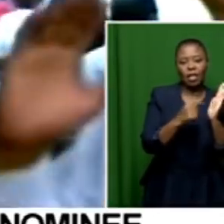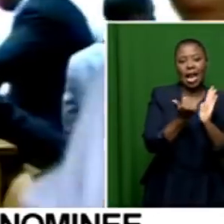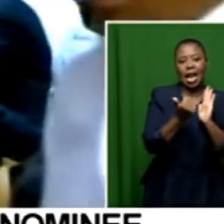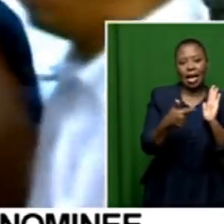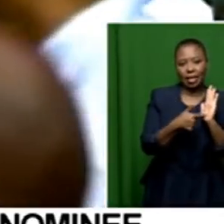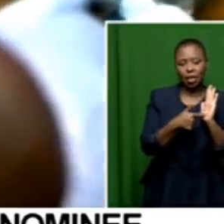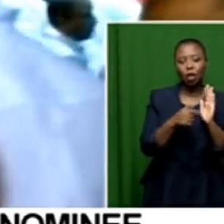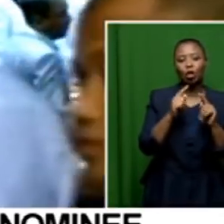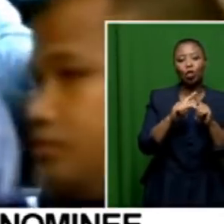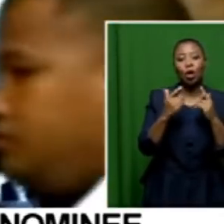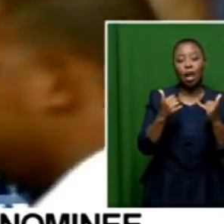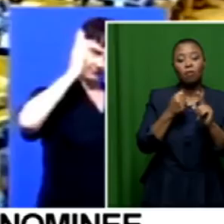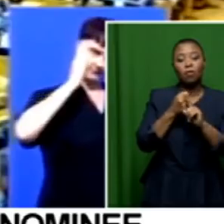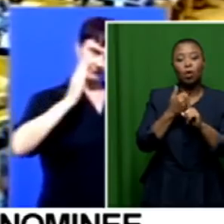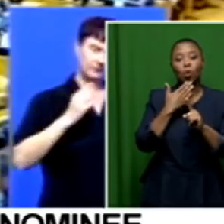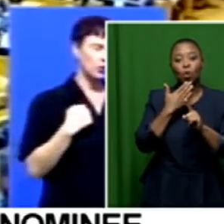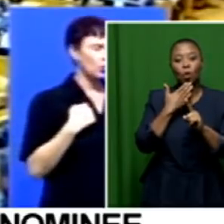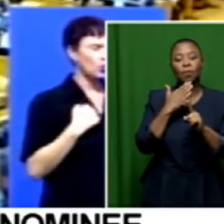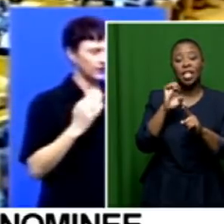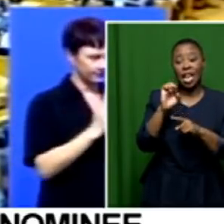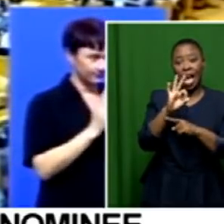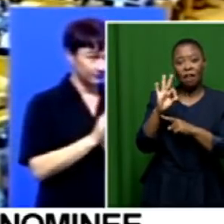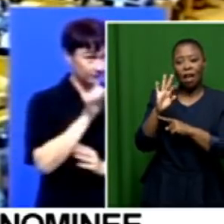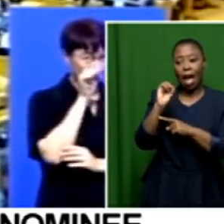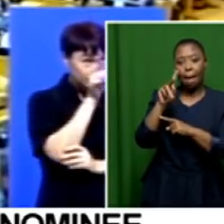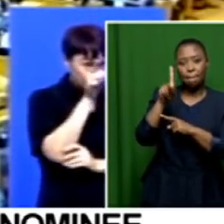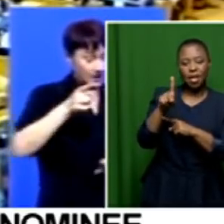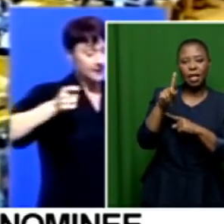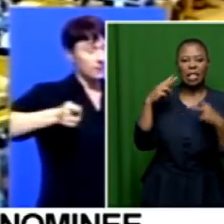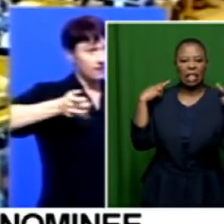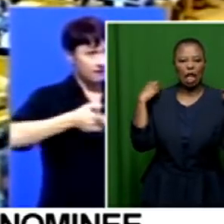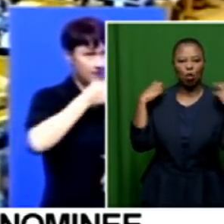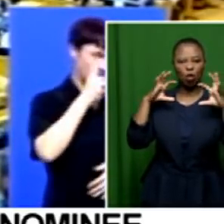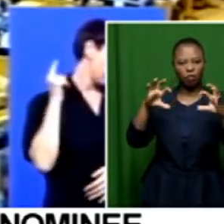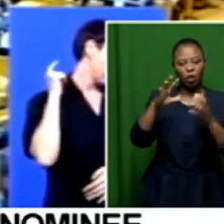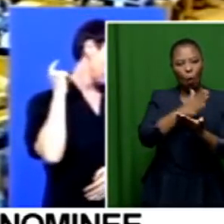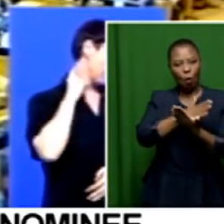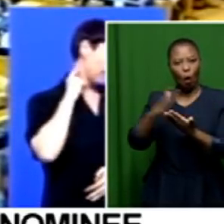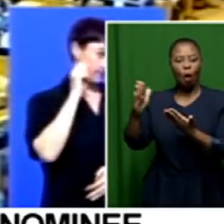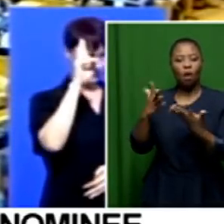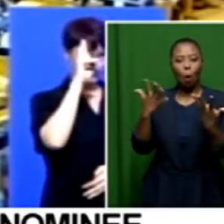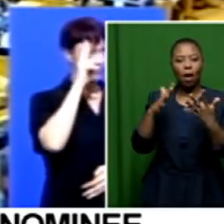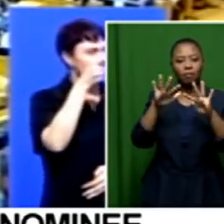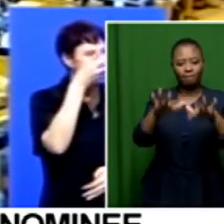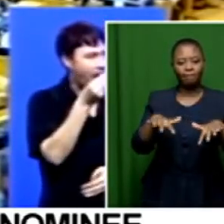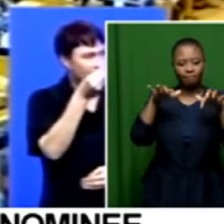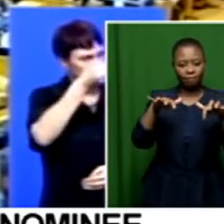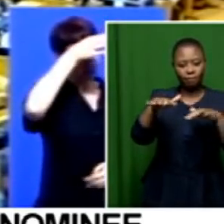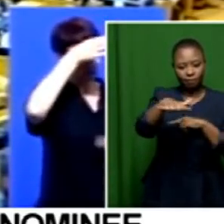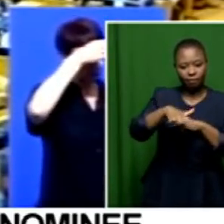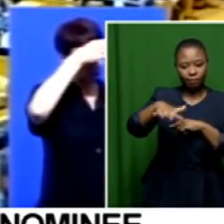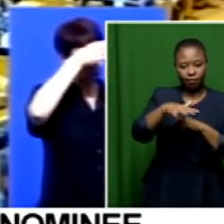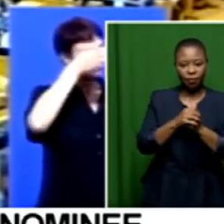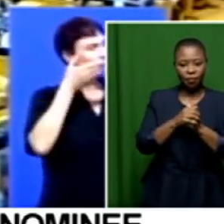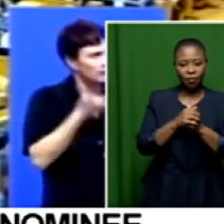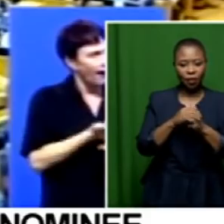The move was prompted by the removal of EFF MPs by security forces from the National Assembly chamber